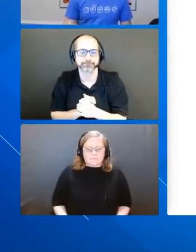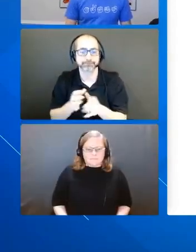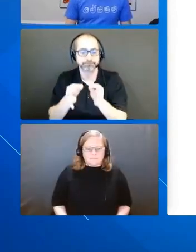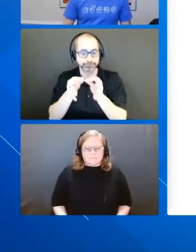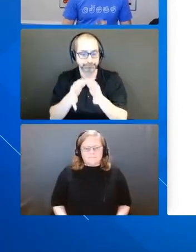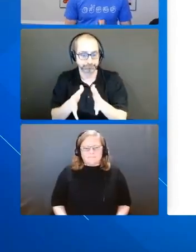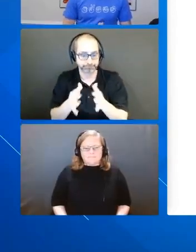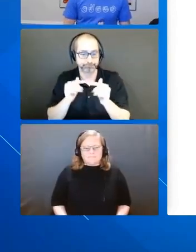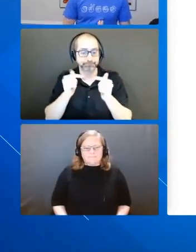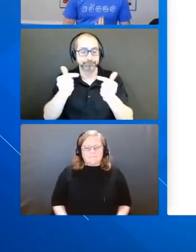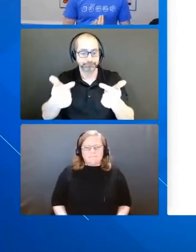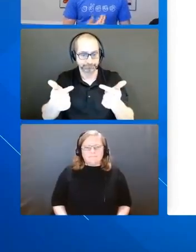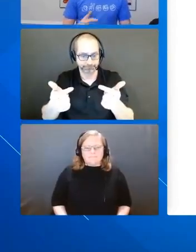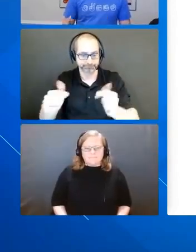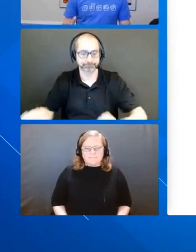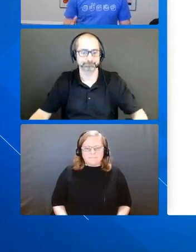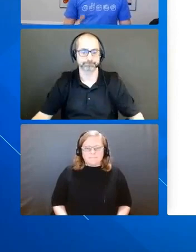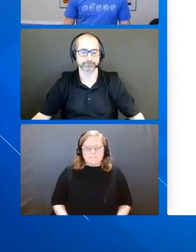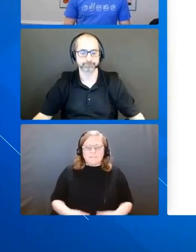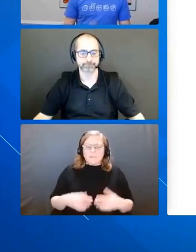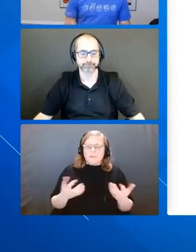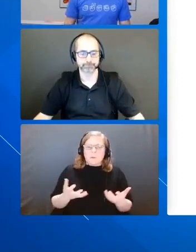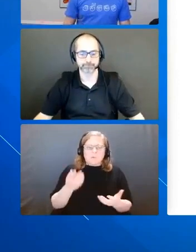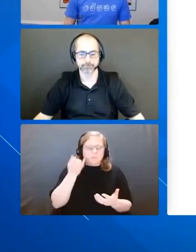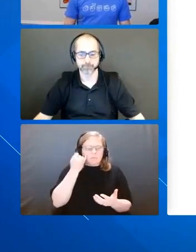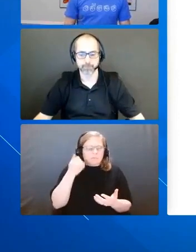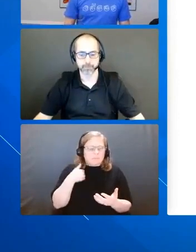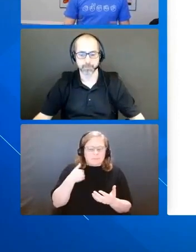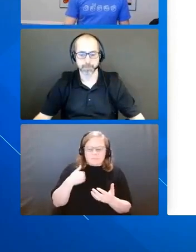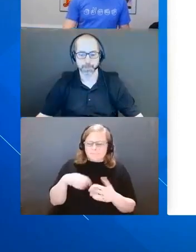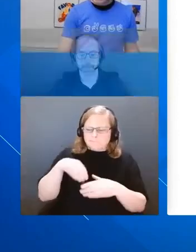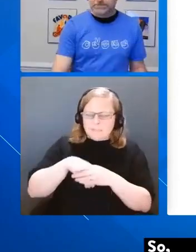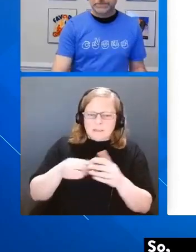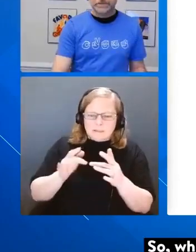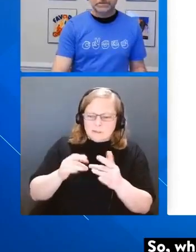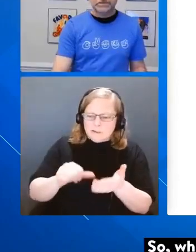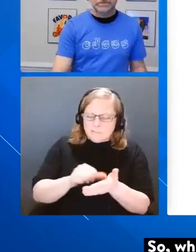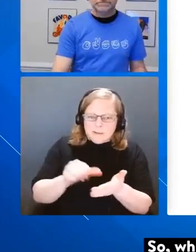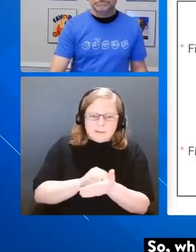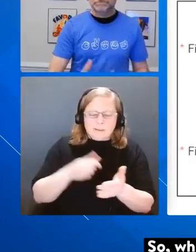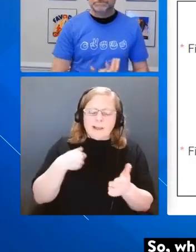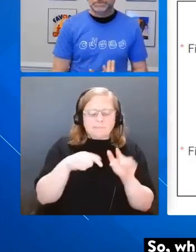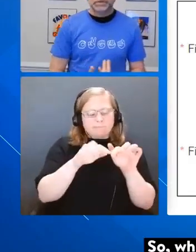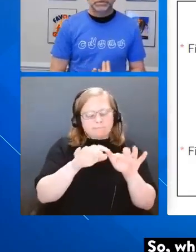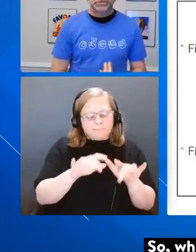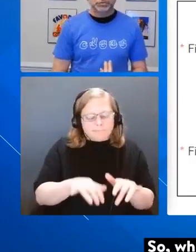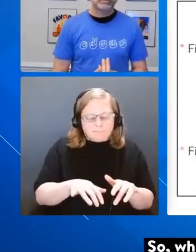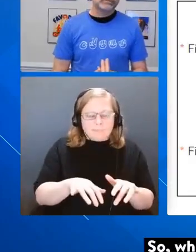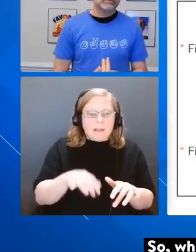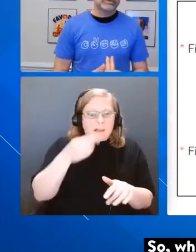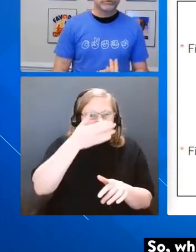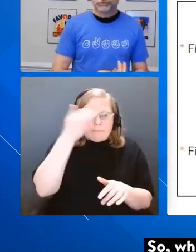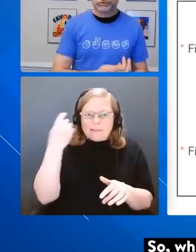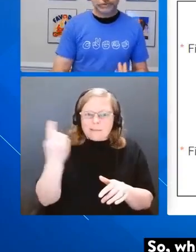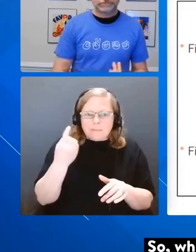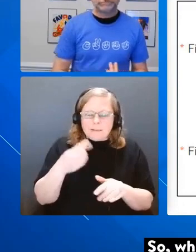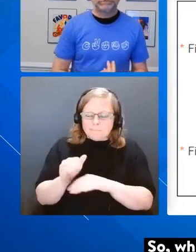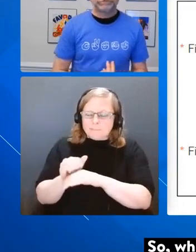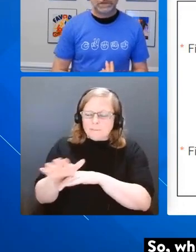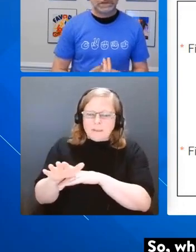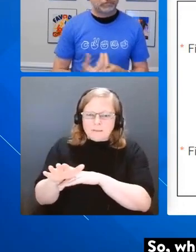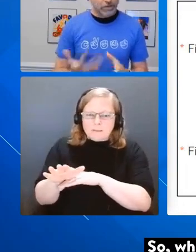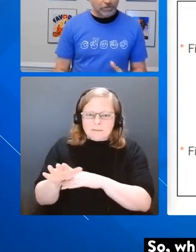So I'm on a page. I'm filling something out. I forget my first name. So when I click submit, the border of the field turns